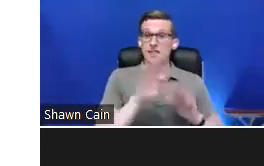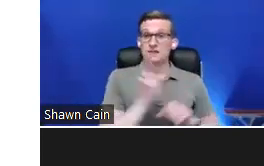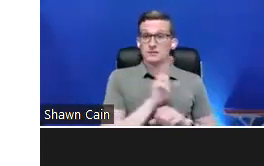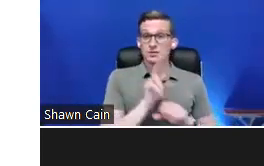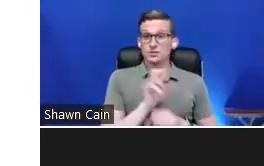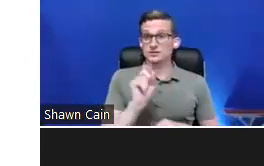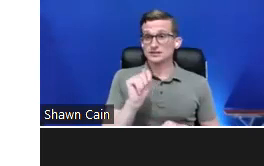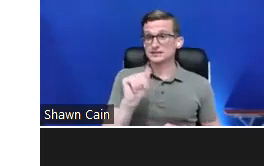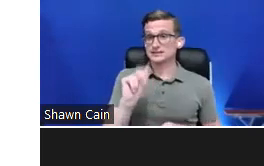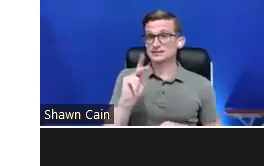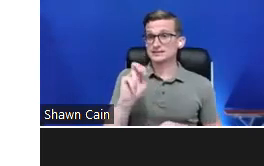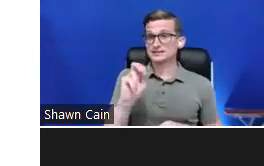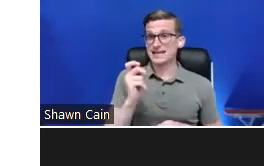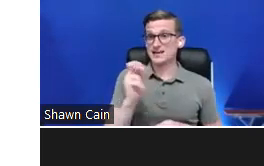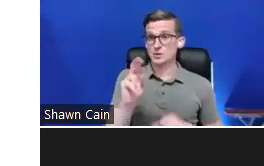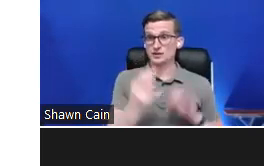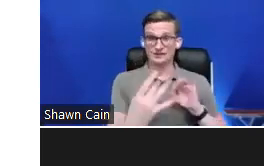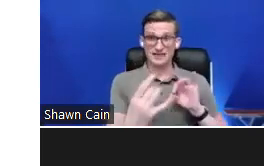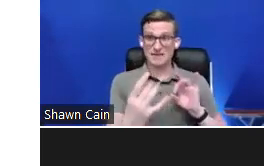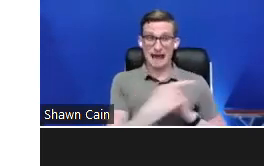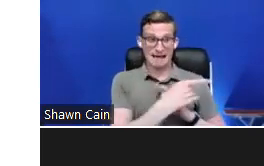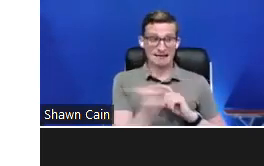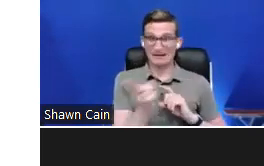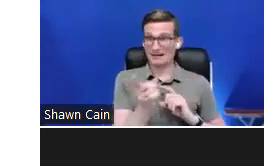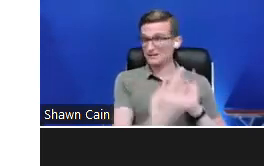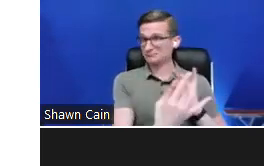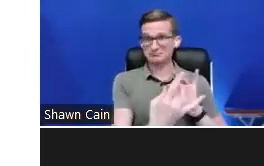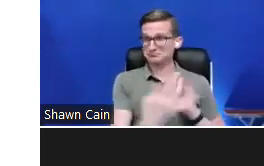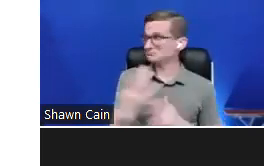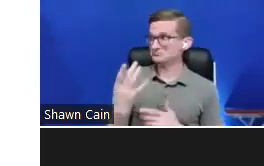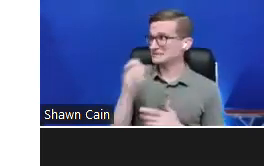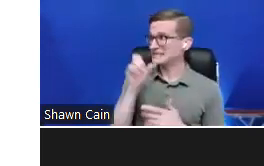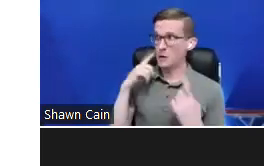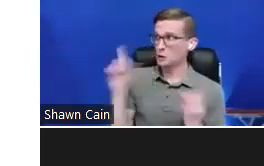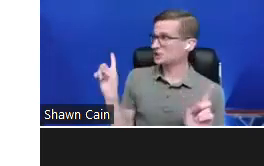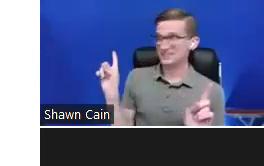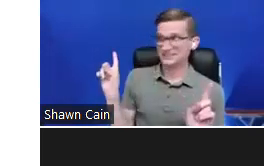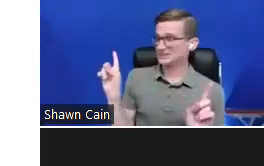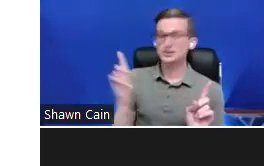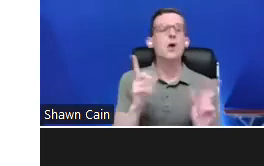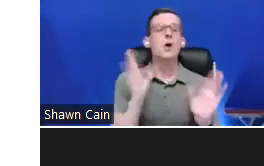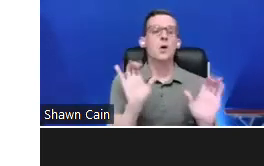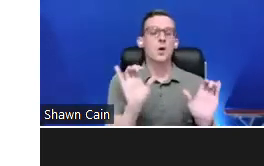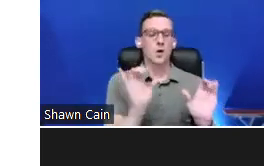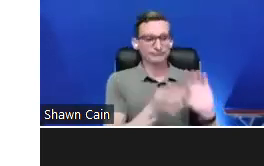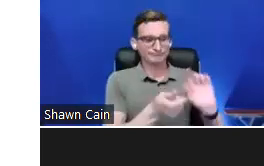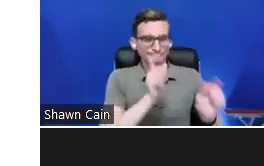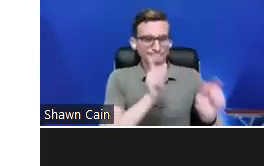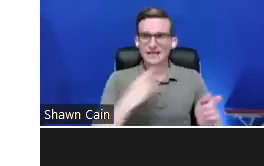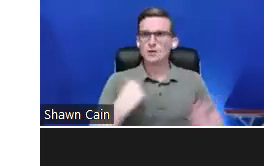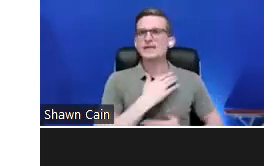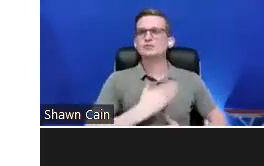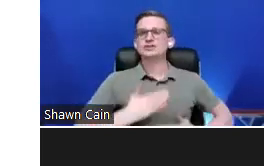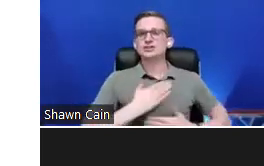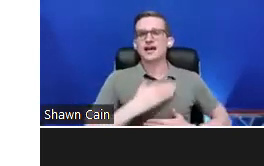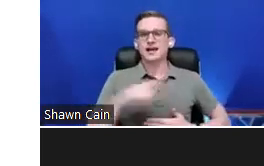this was not flowing as well as it needed to. So really do appreciate that you helped us get it to the point where it is now, and hope that we